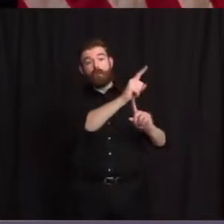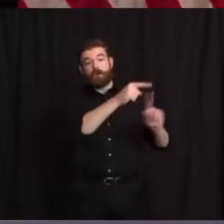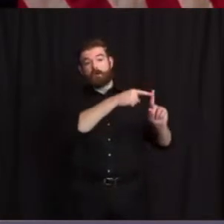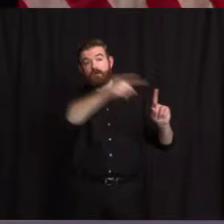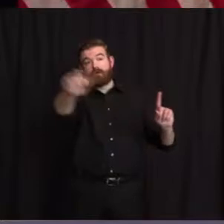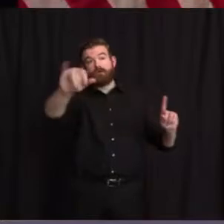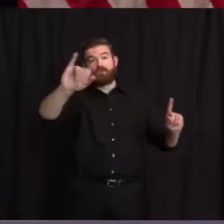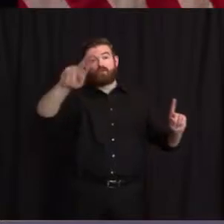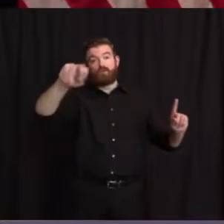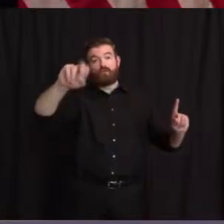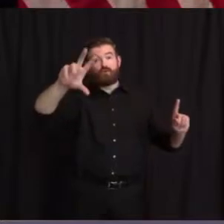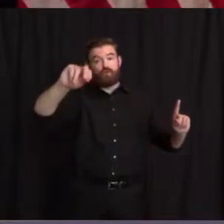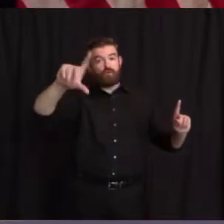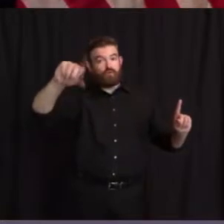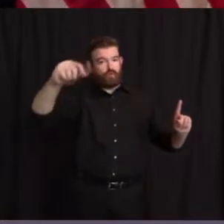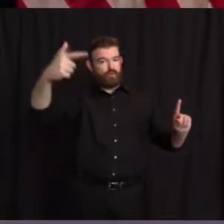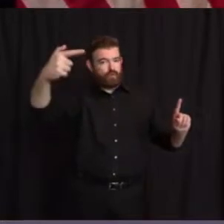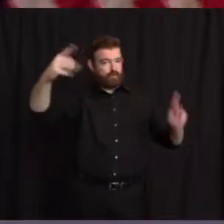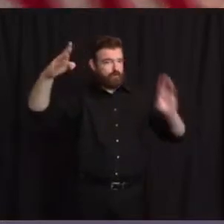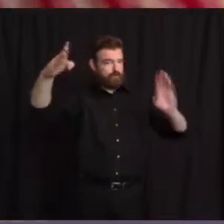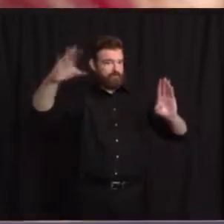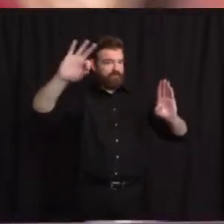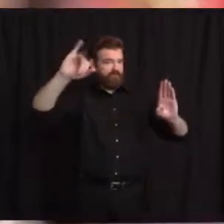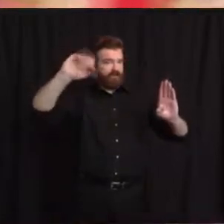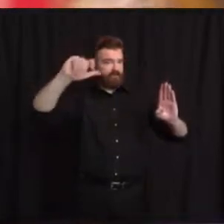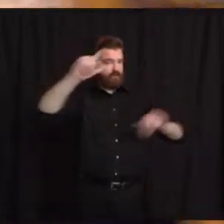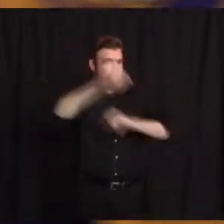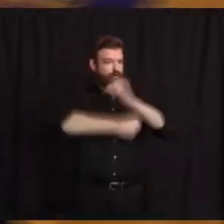cases, dollar-wise, is sales tax? Do you have that?